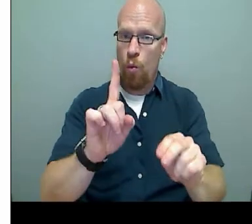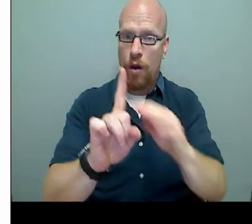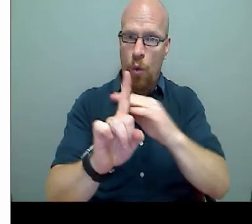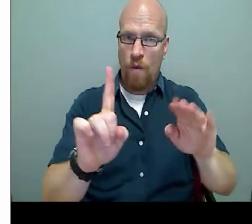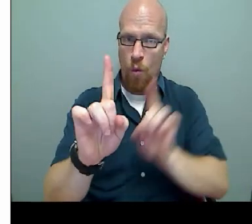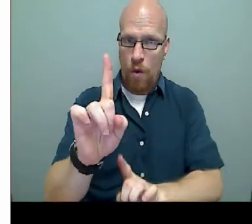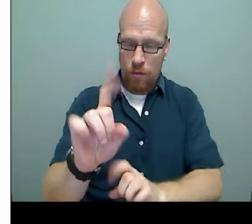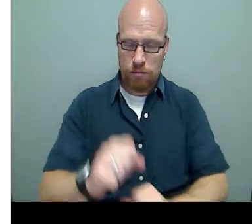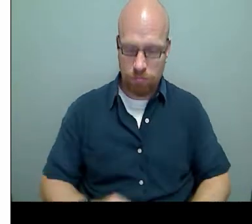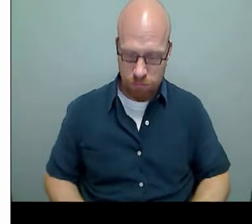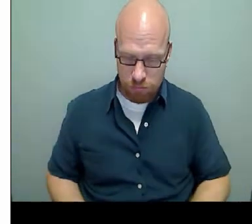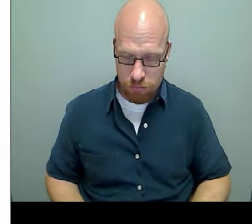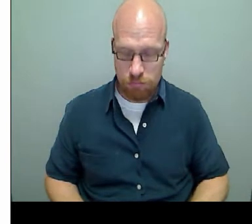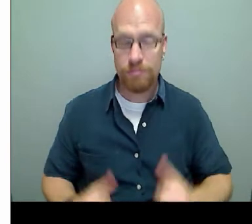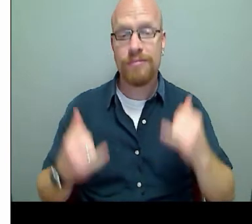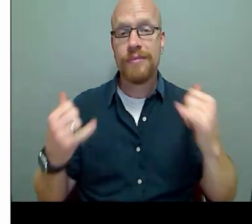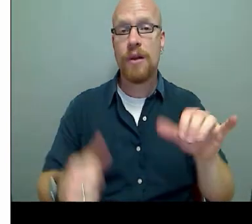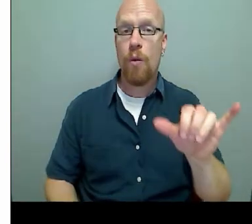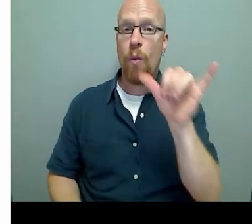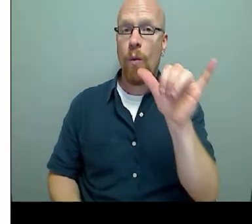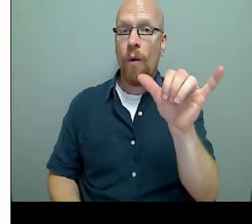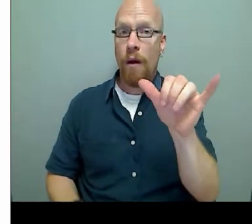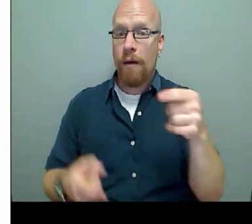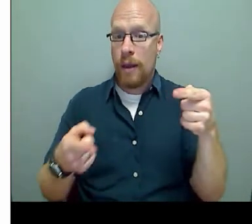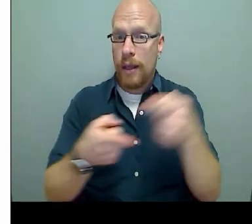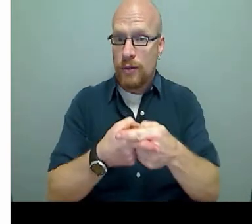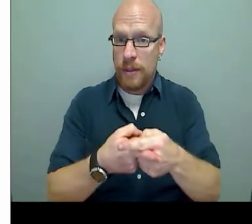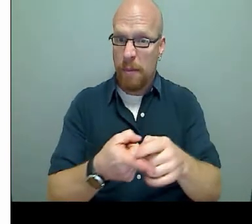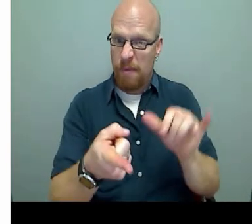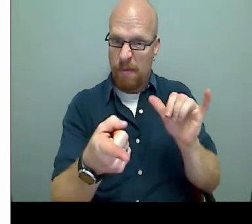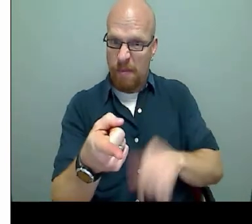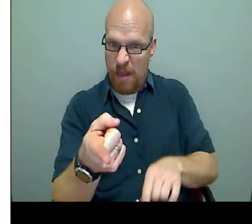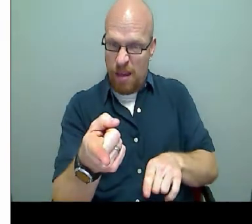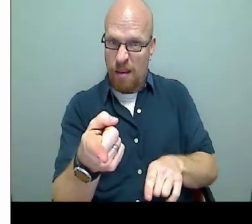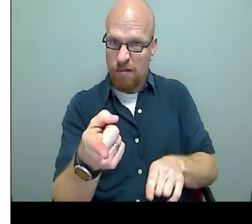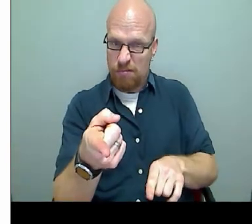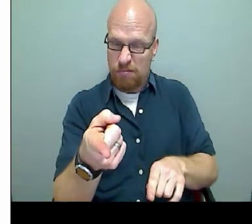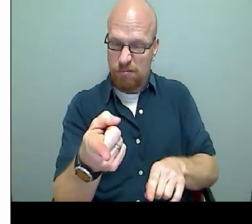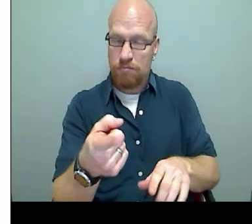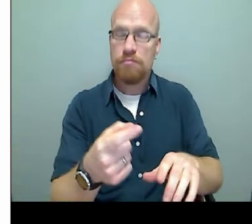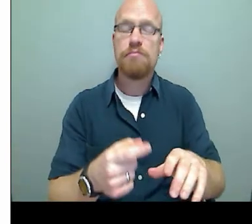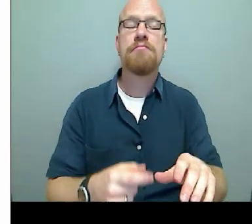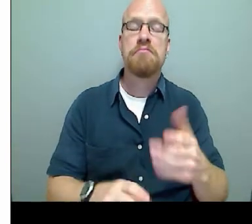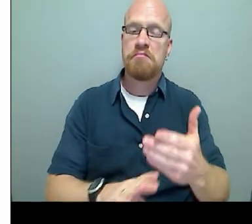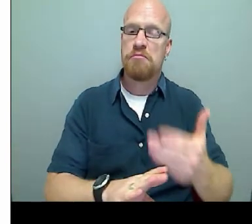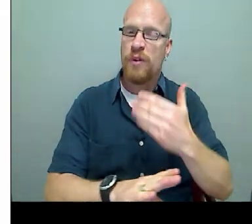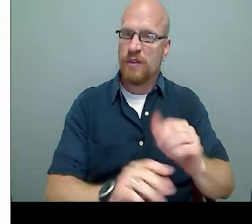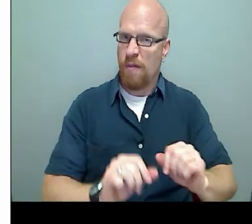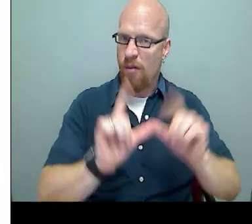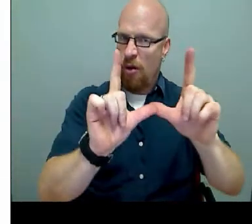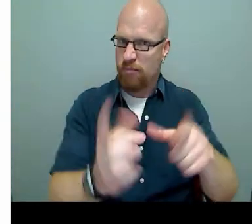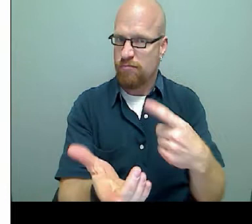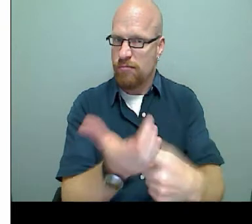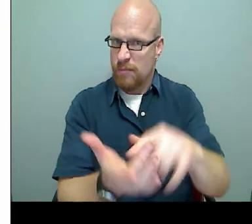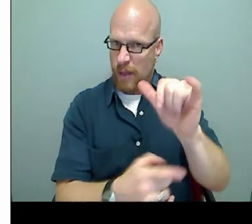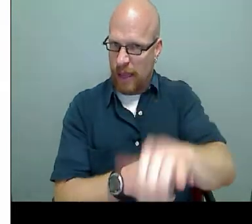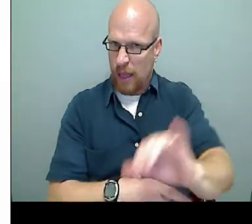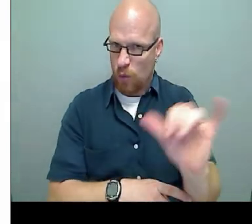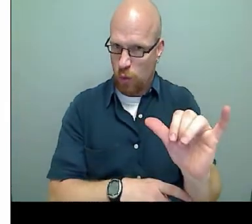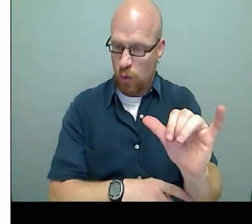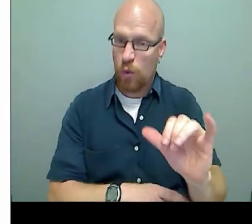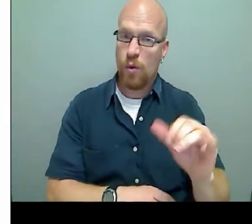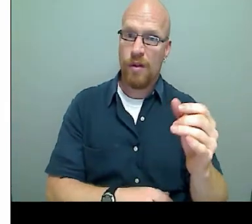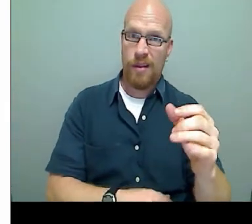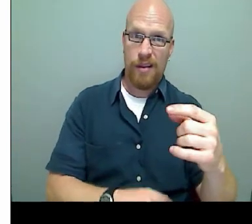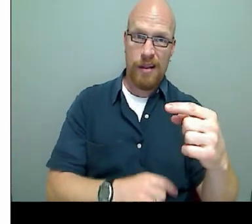the slope is 1, as 1 over 1, rise over run. The y-intercept, the point we see